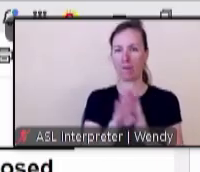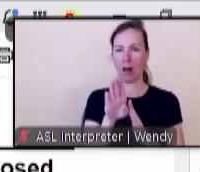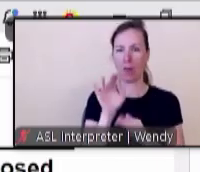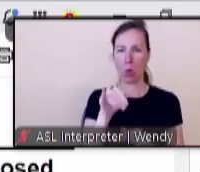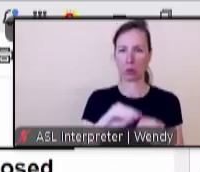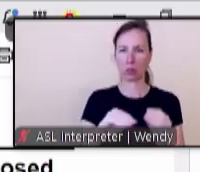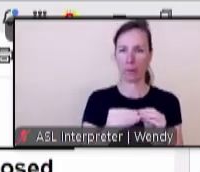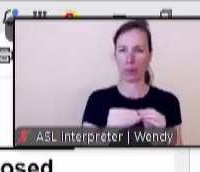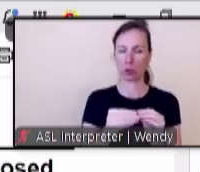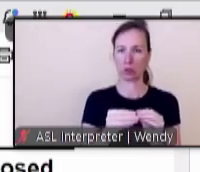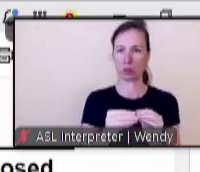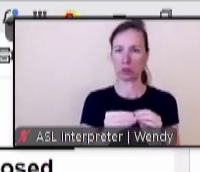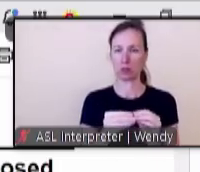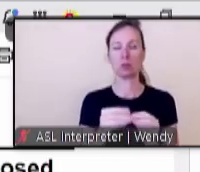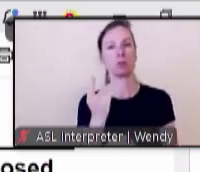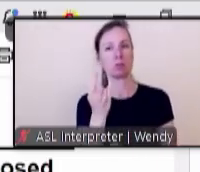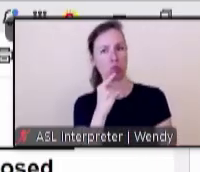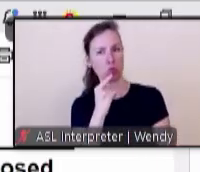Sure.